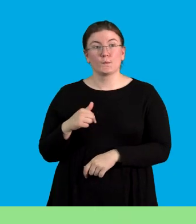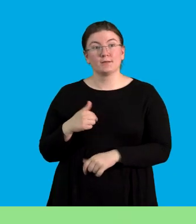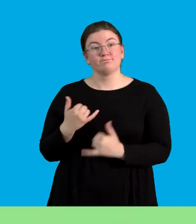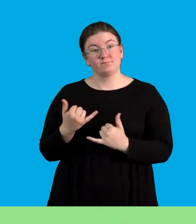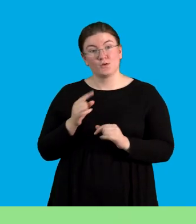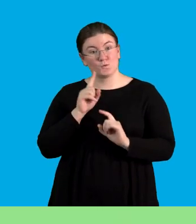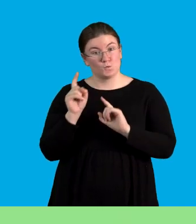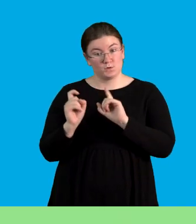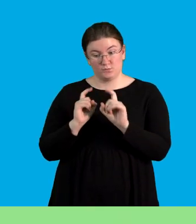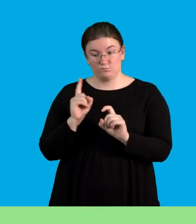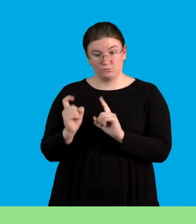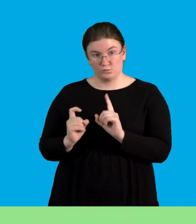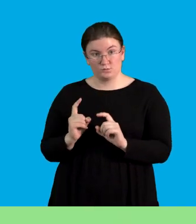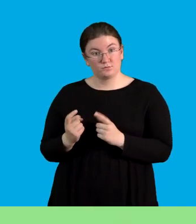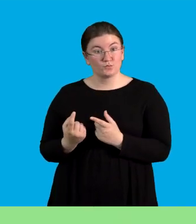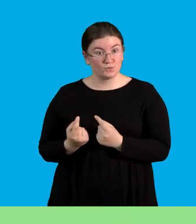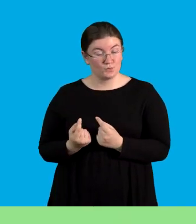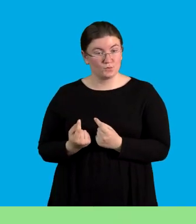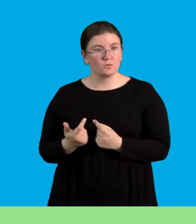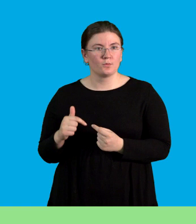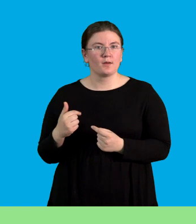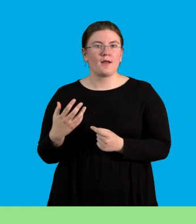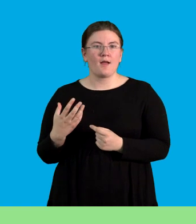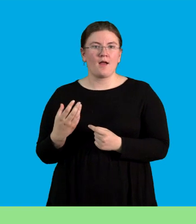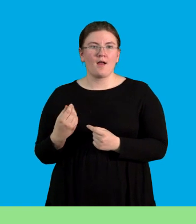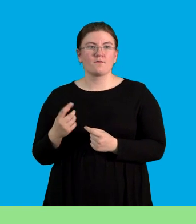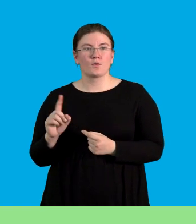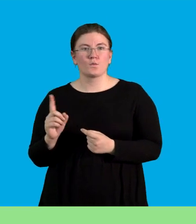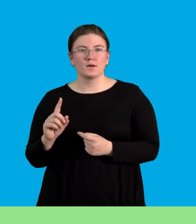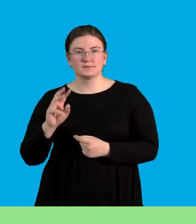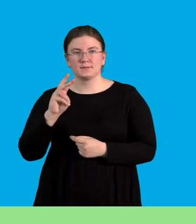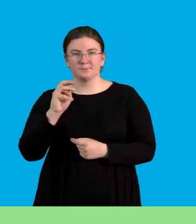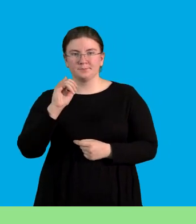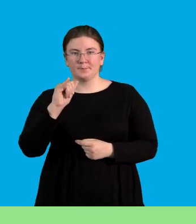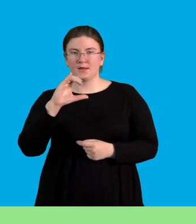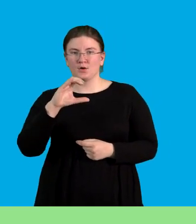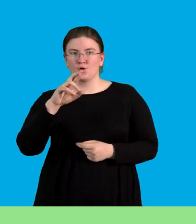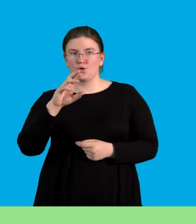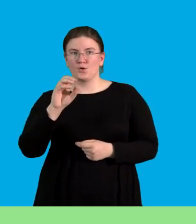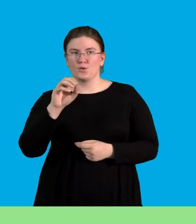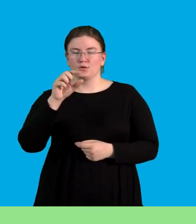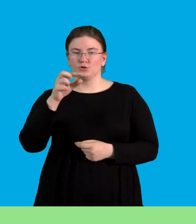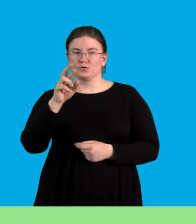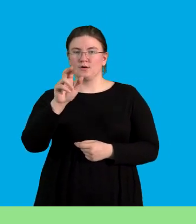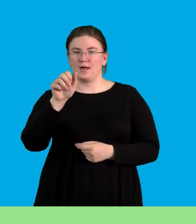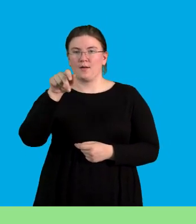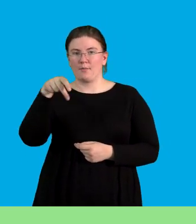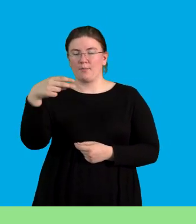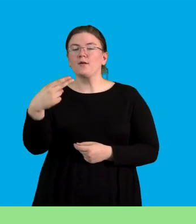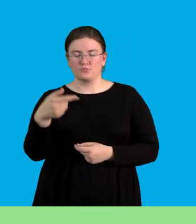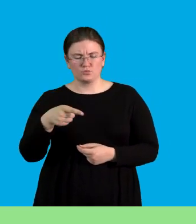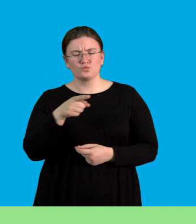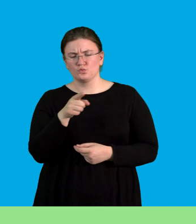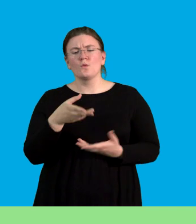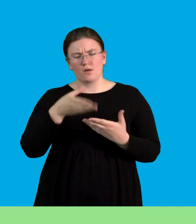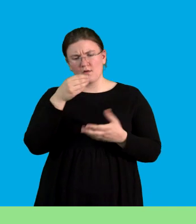this set of questions here, we have a micrograph. So you have learned about a micrograph. You should